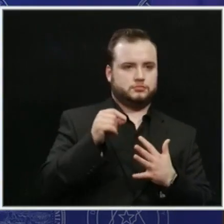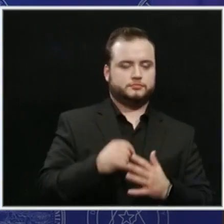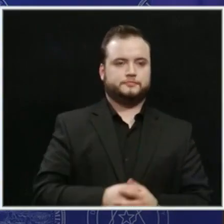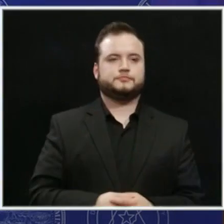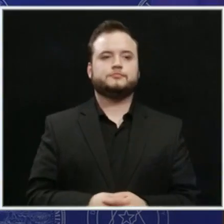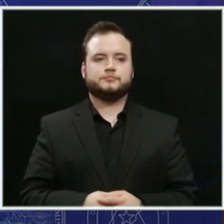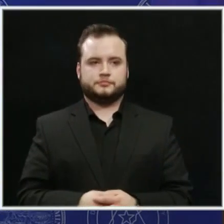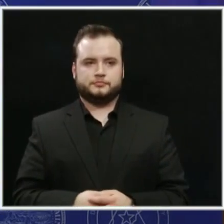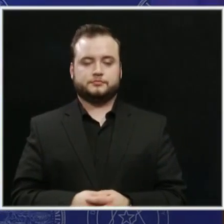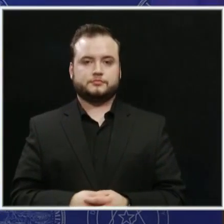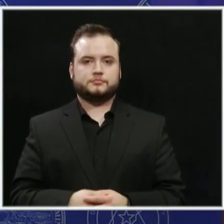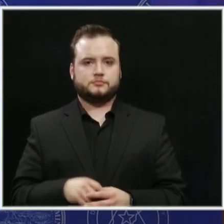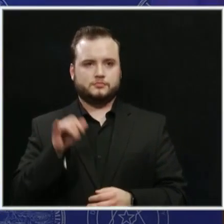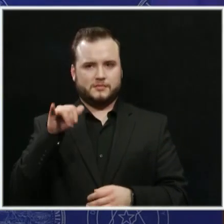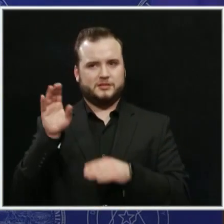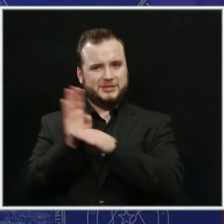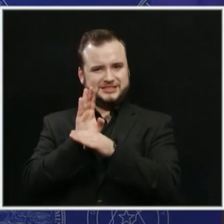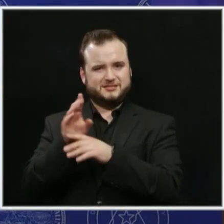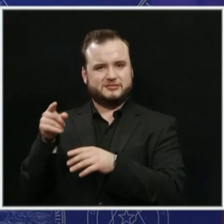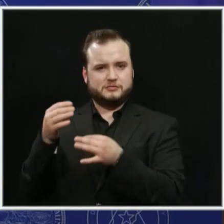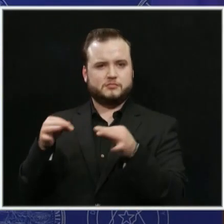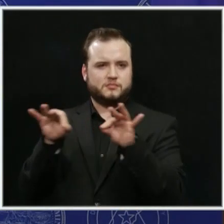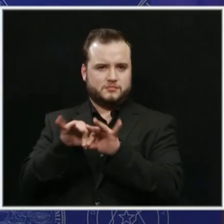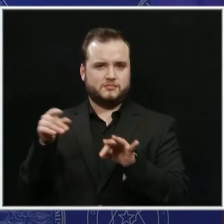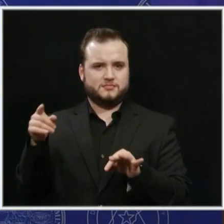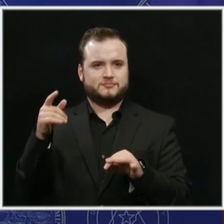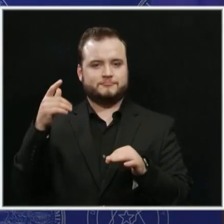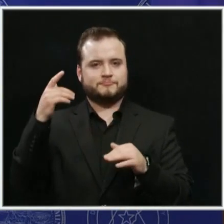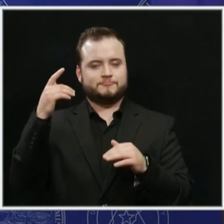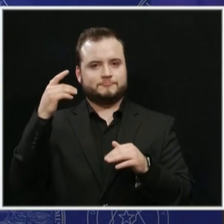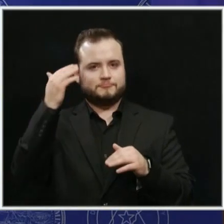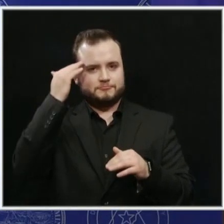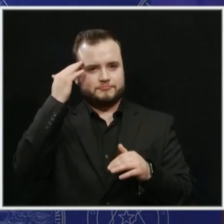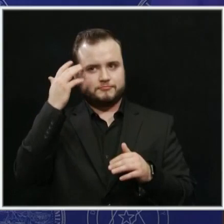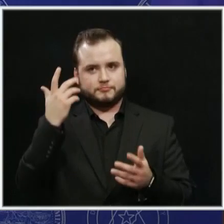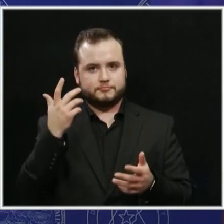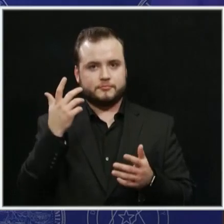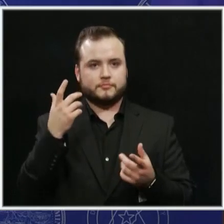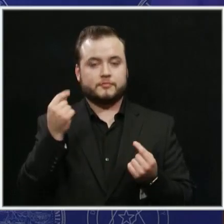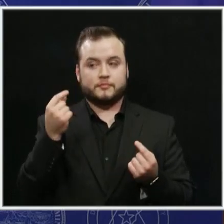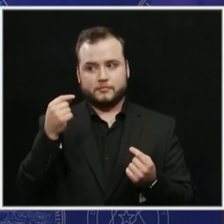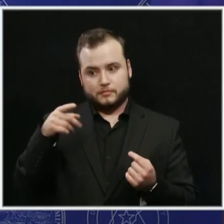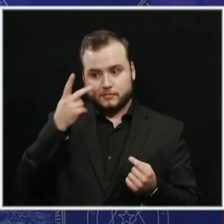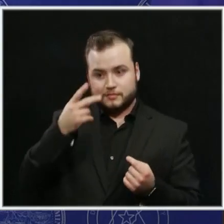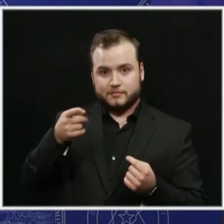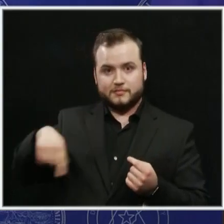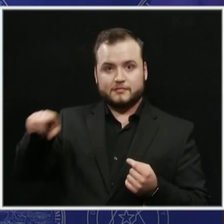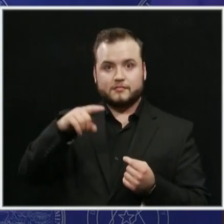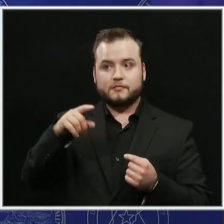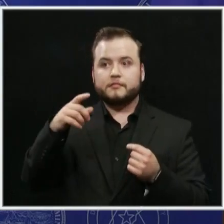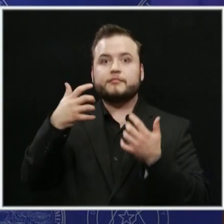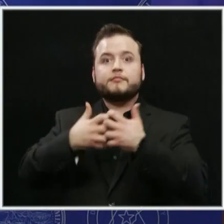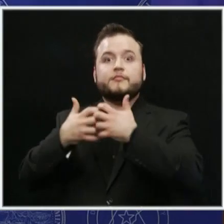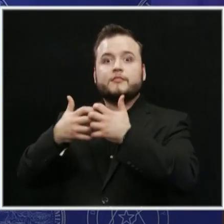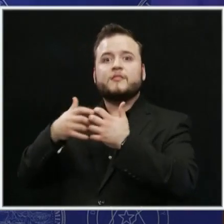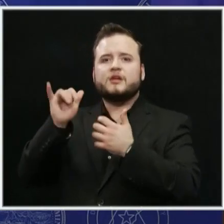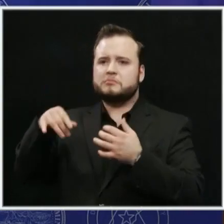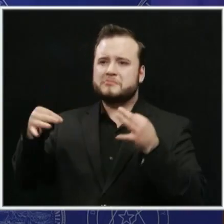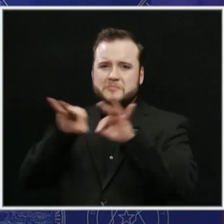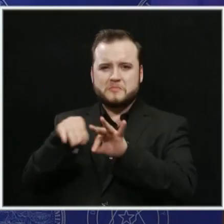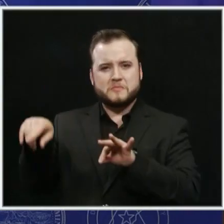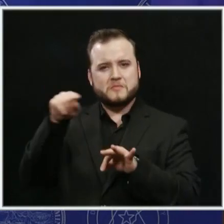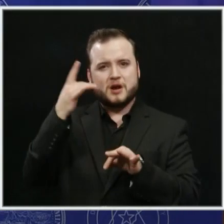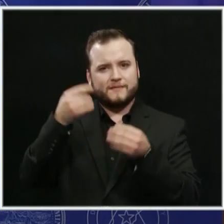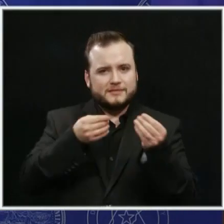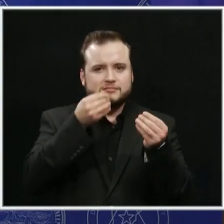responsibility to feed the world, we can't have all these plants go down, not just for our workers in our local community.